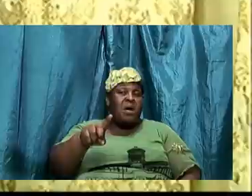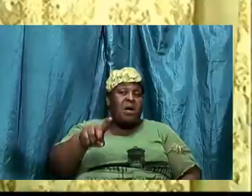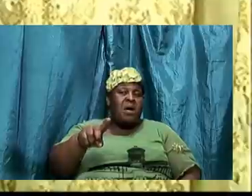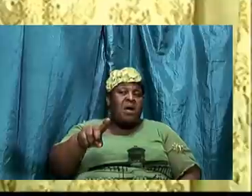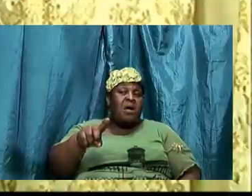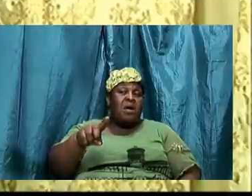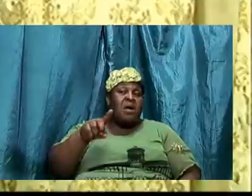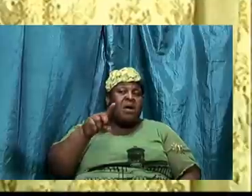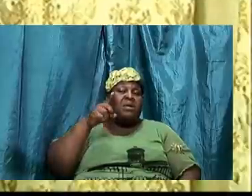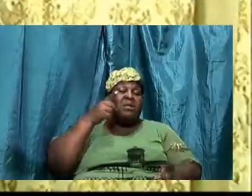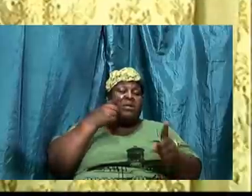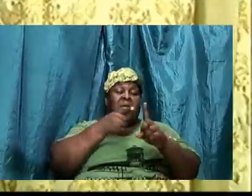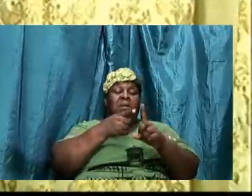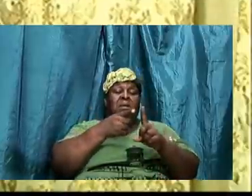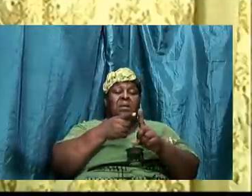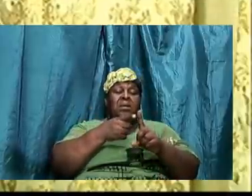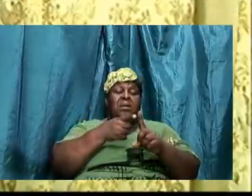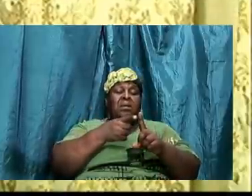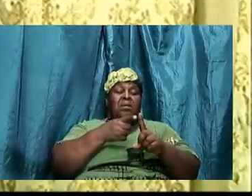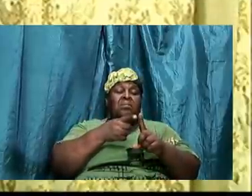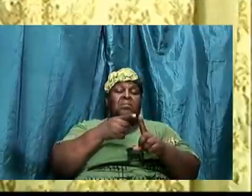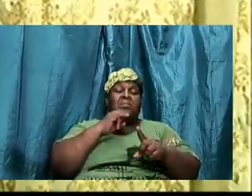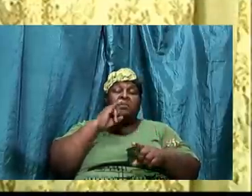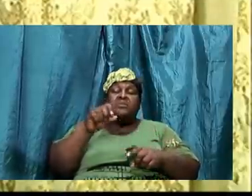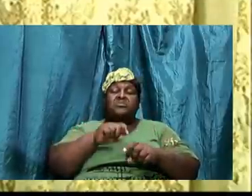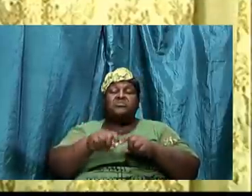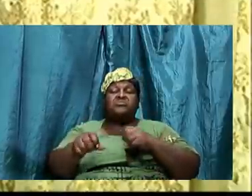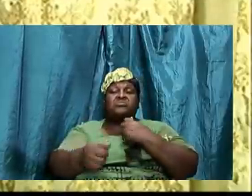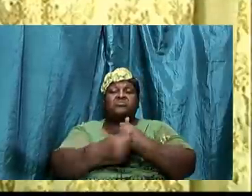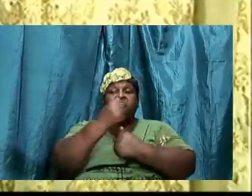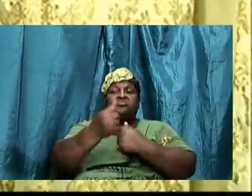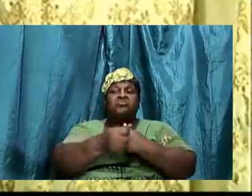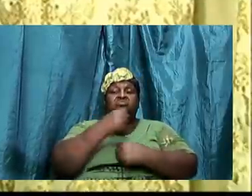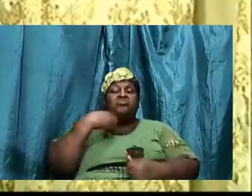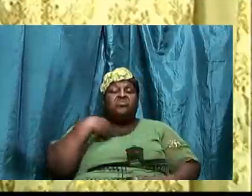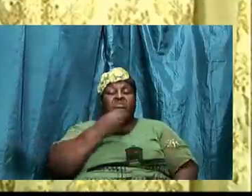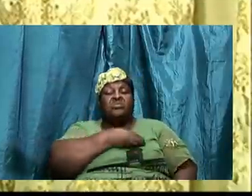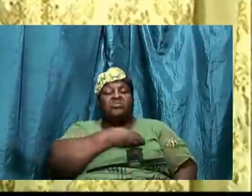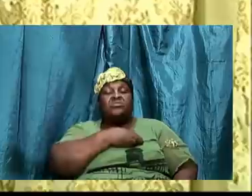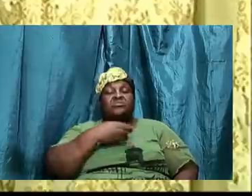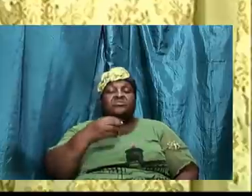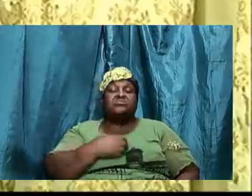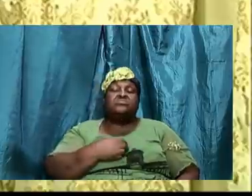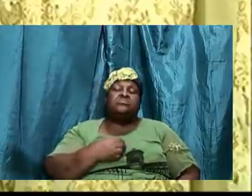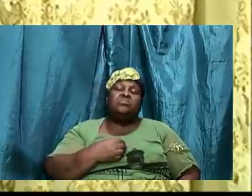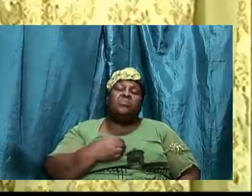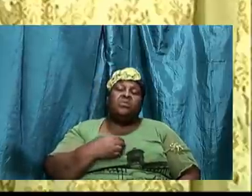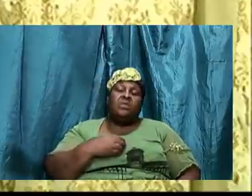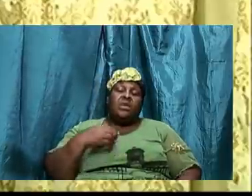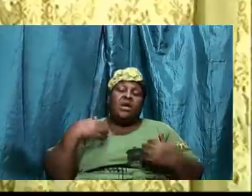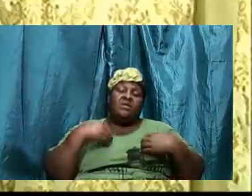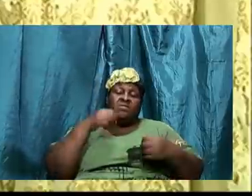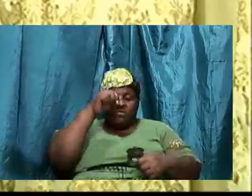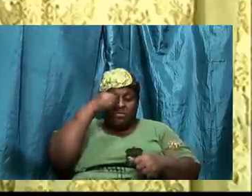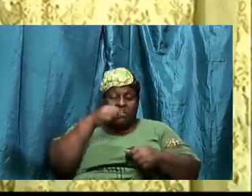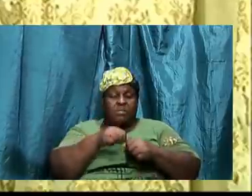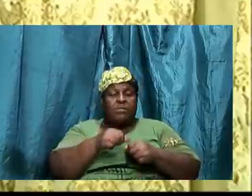us. His number one goal is to get our souls. We have to remember